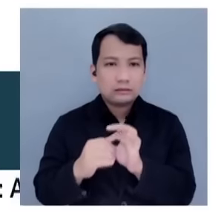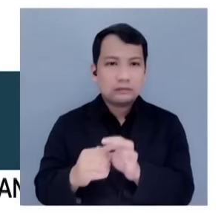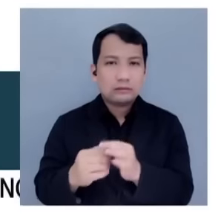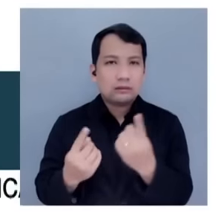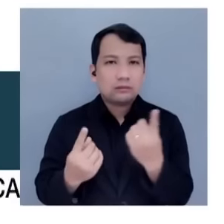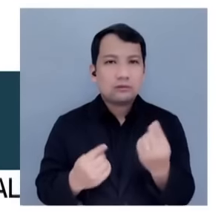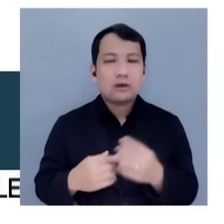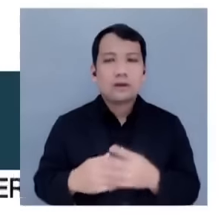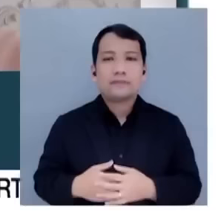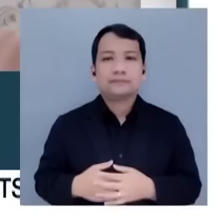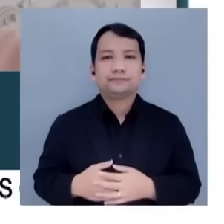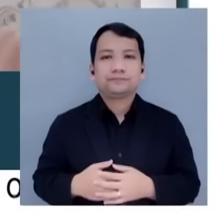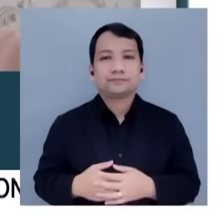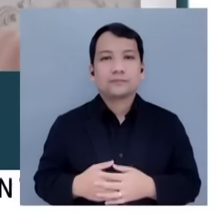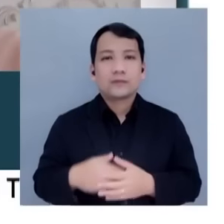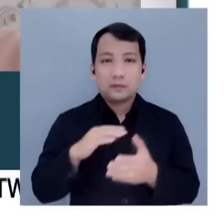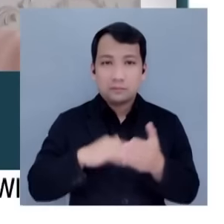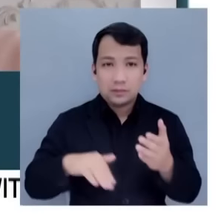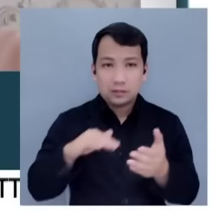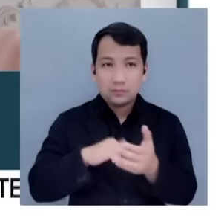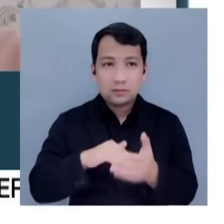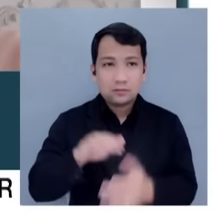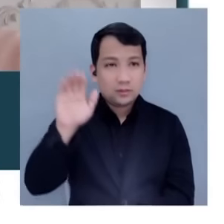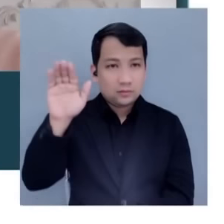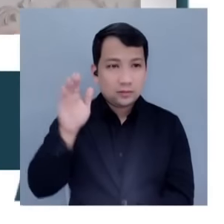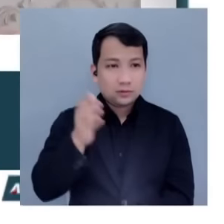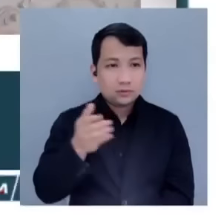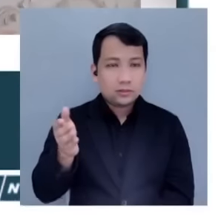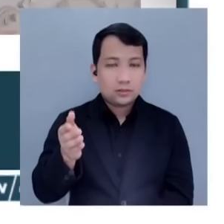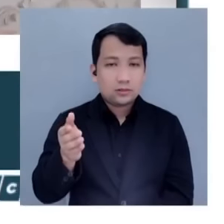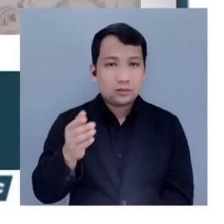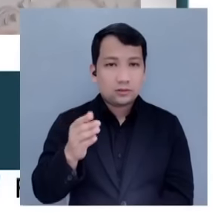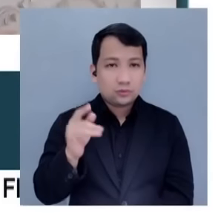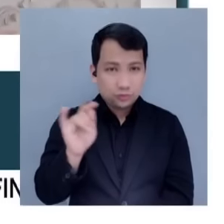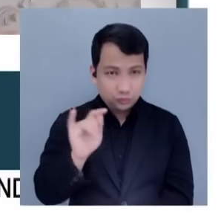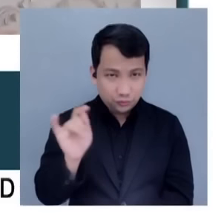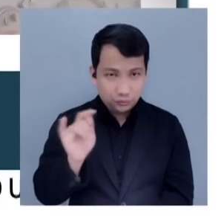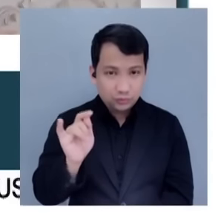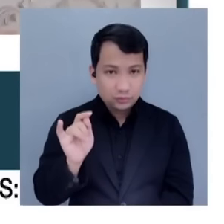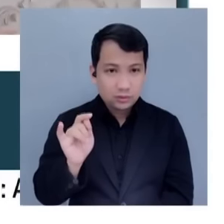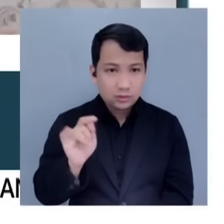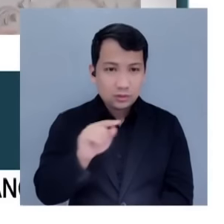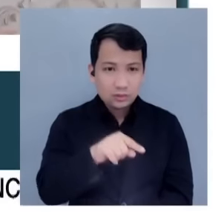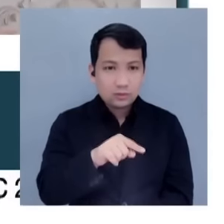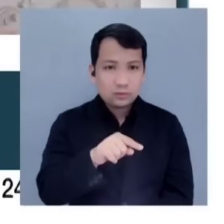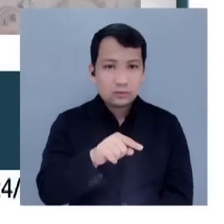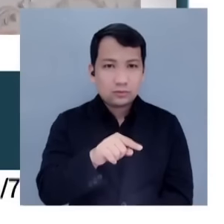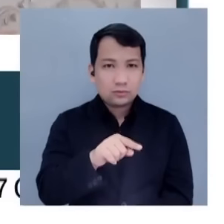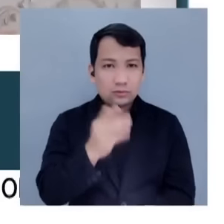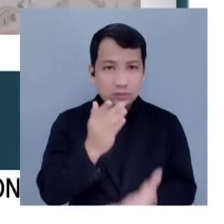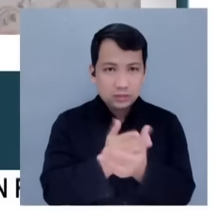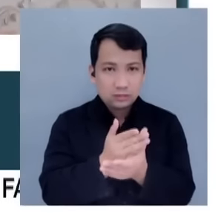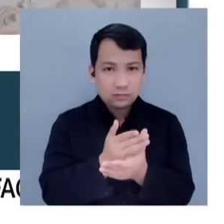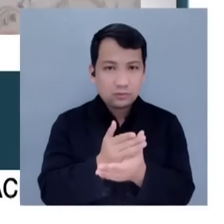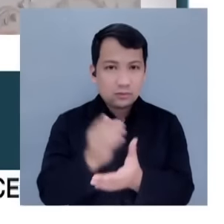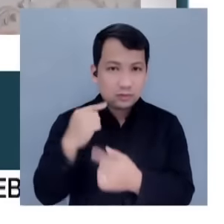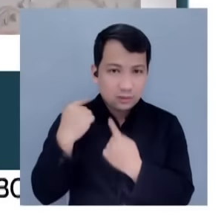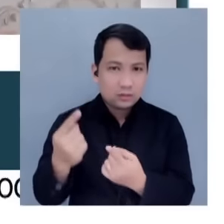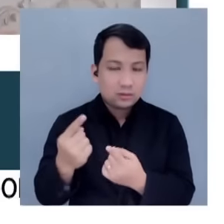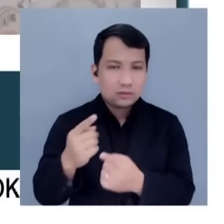Well, we repeatedly appealed to YouTube to have it taken down. Mula pa nung December ito